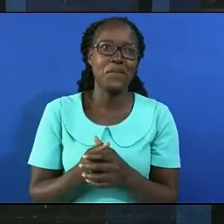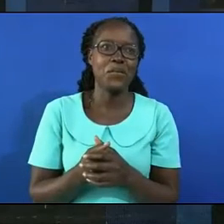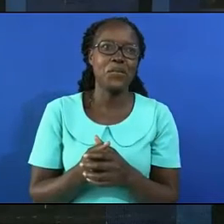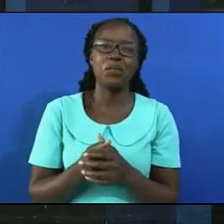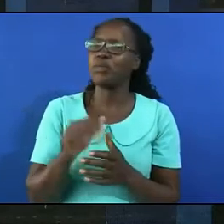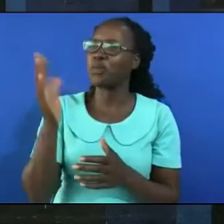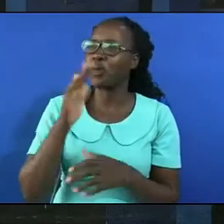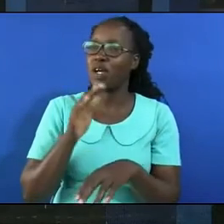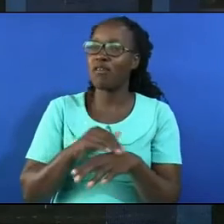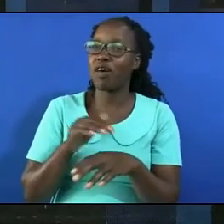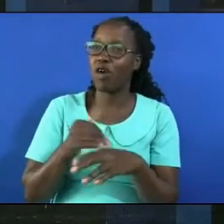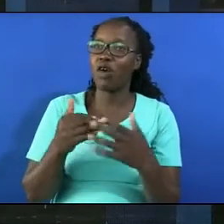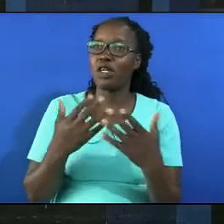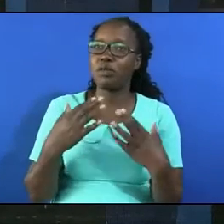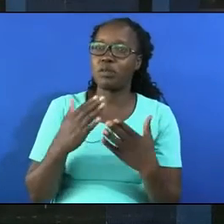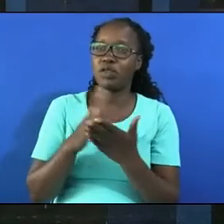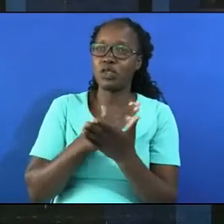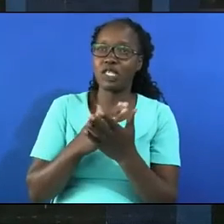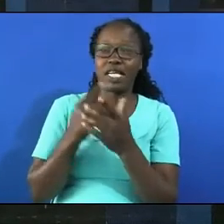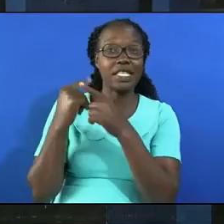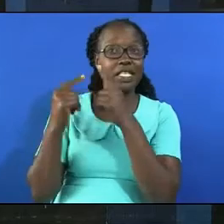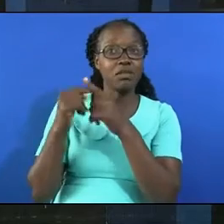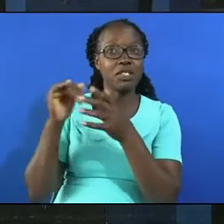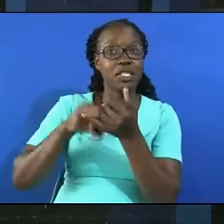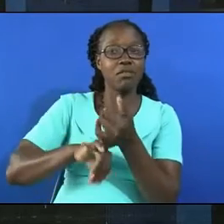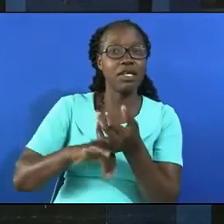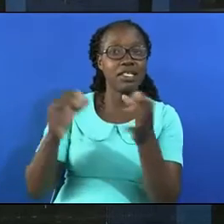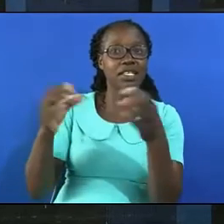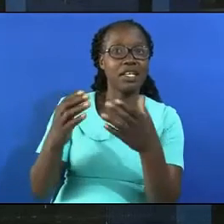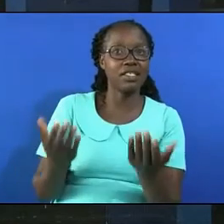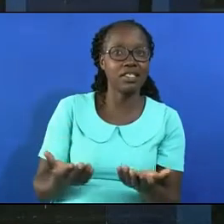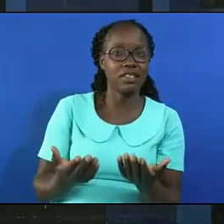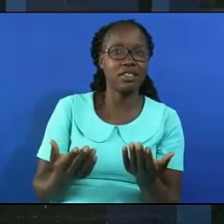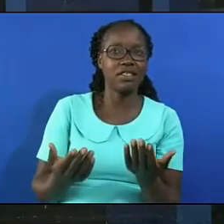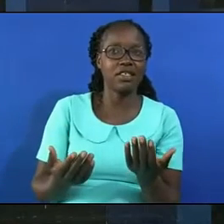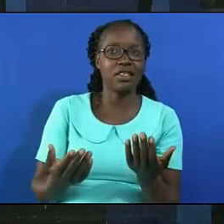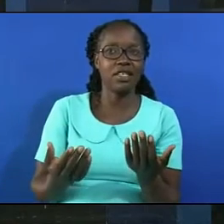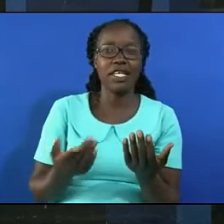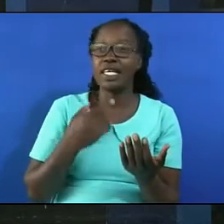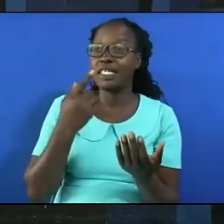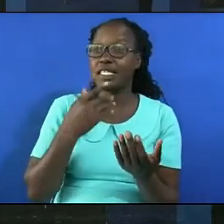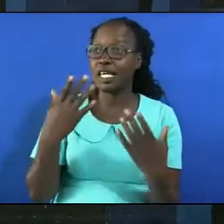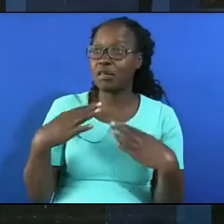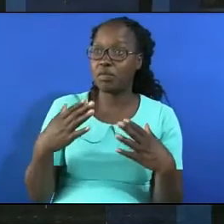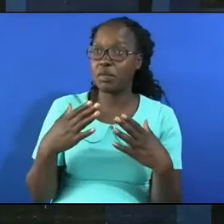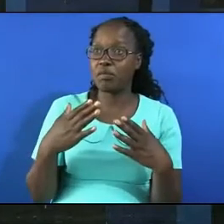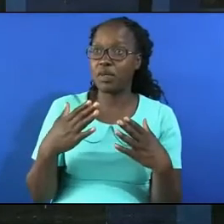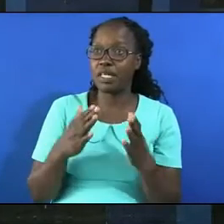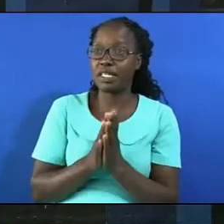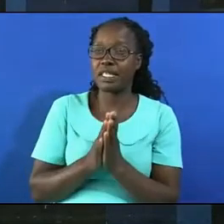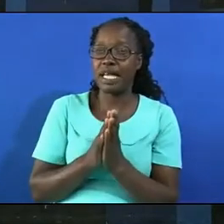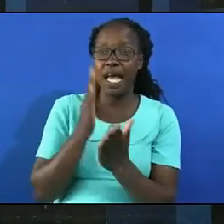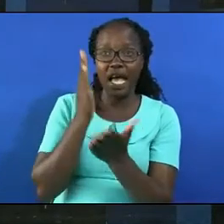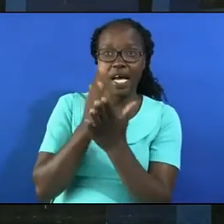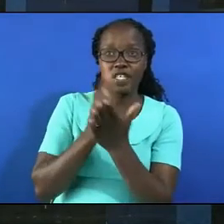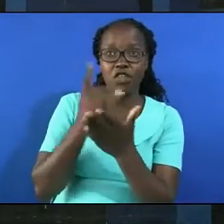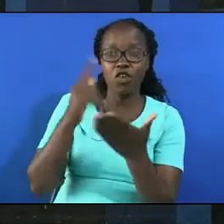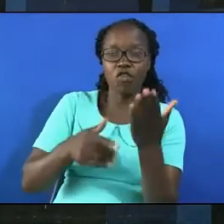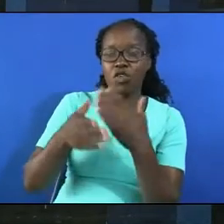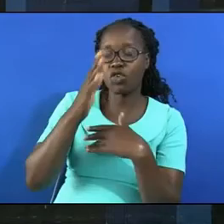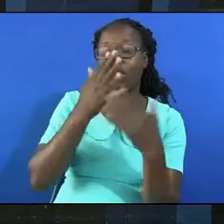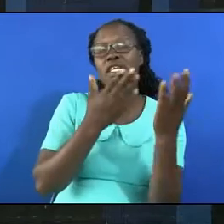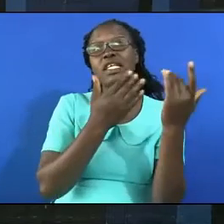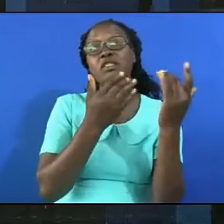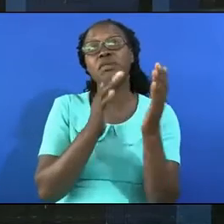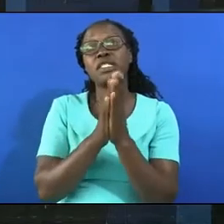We never call people to share their experiences in the marriage class. Tell people the ideal of what God